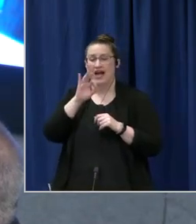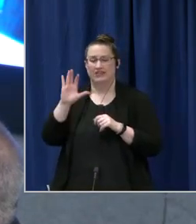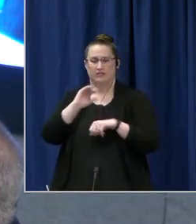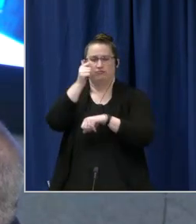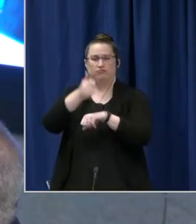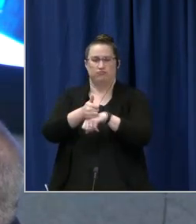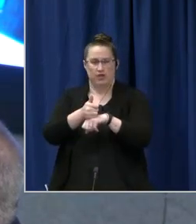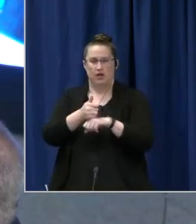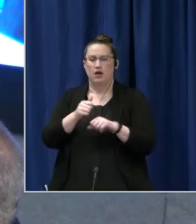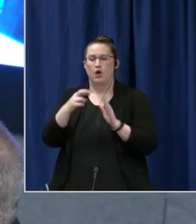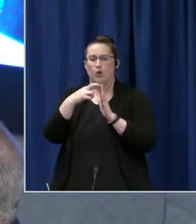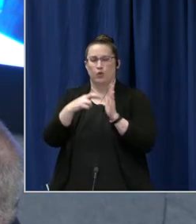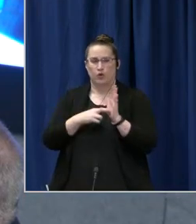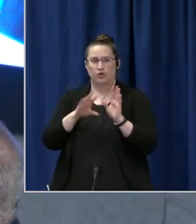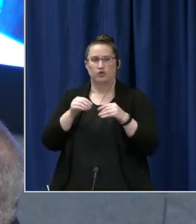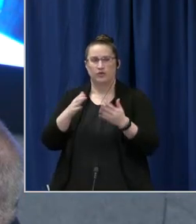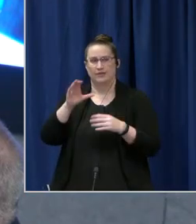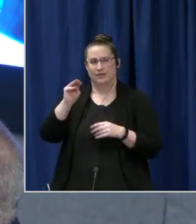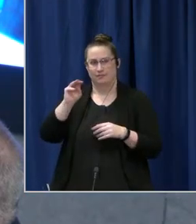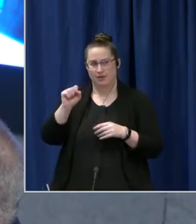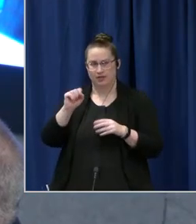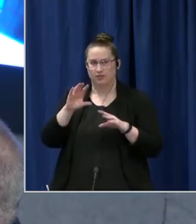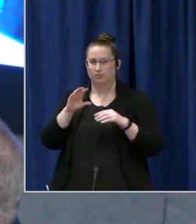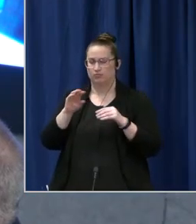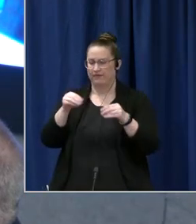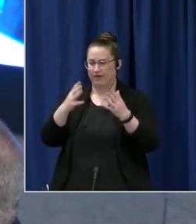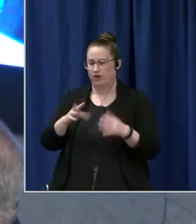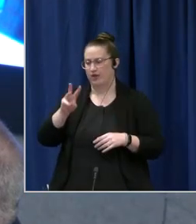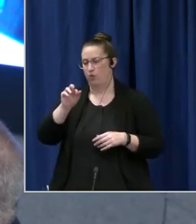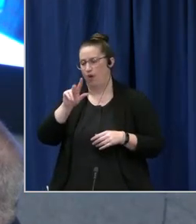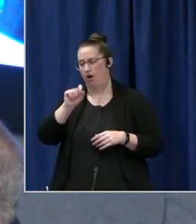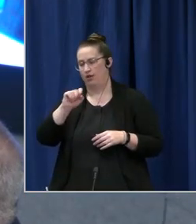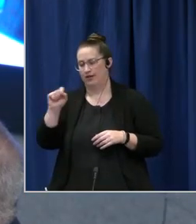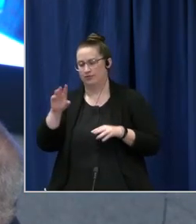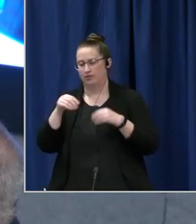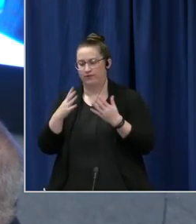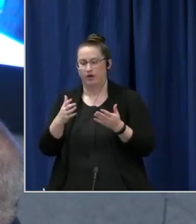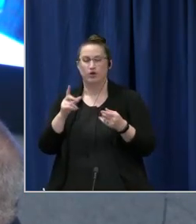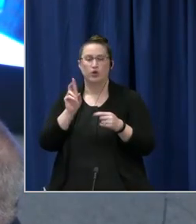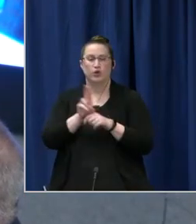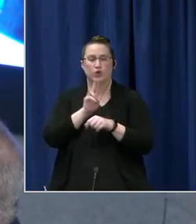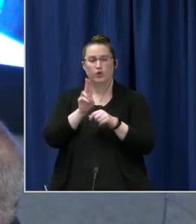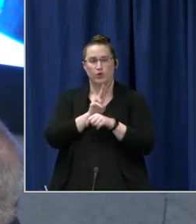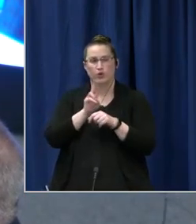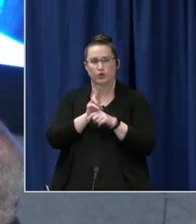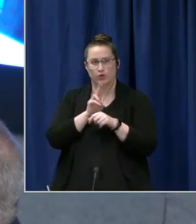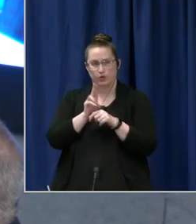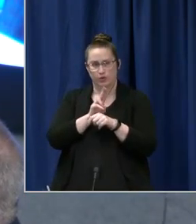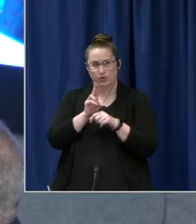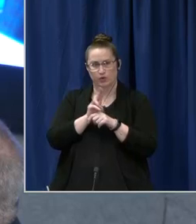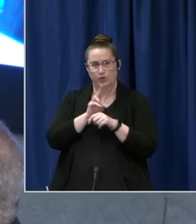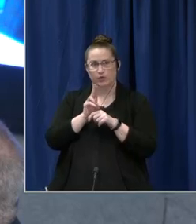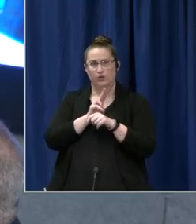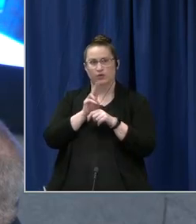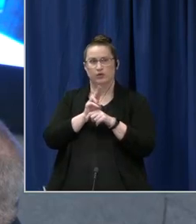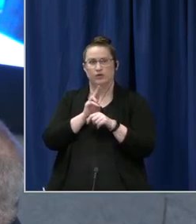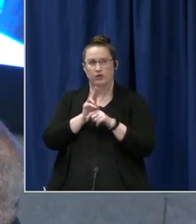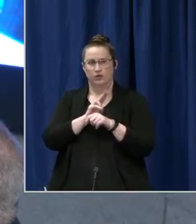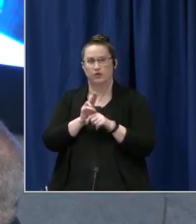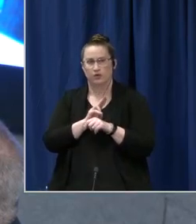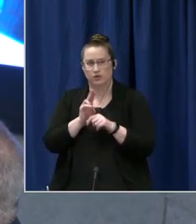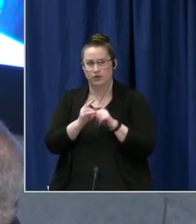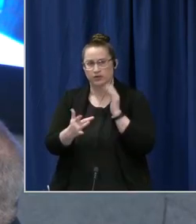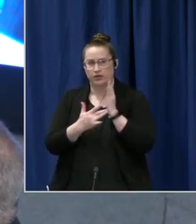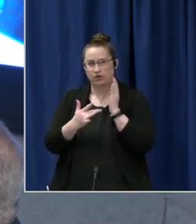to require CMRS providers, wireless providers, to deploy and use location-based routing technology to route wireless 911 voice